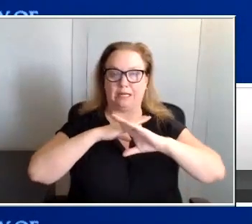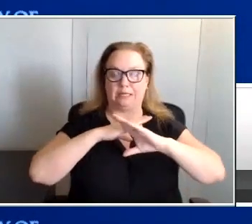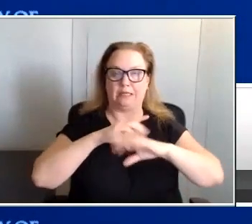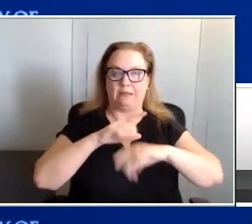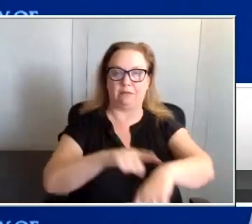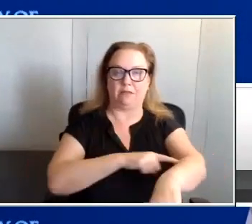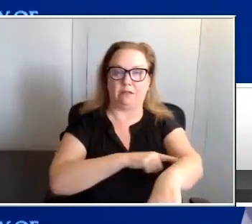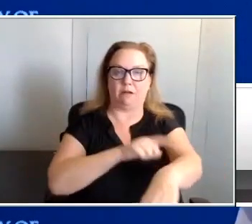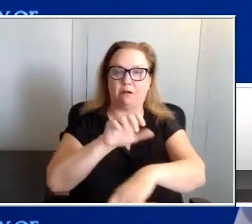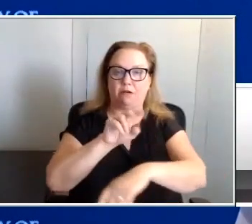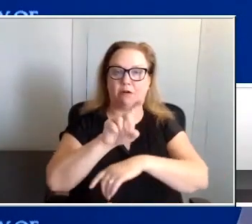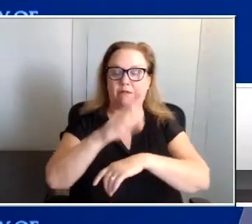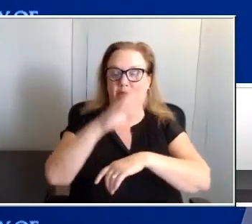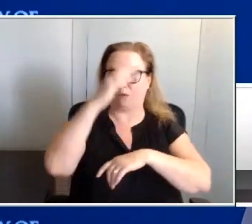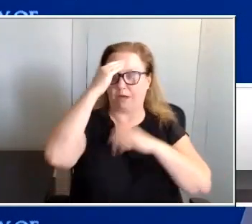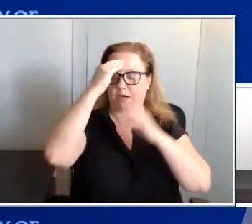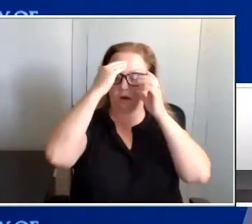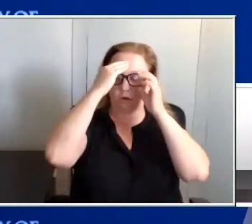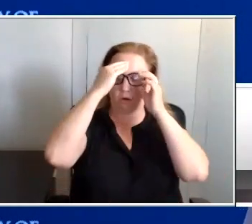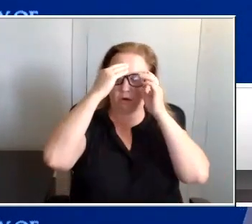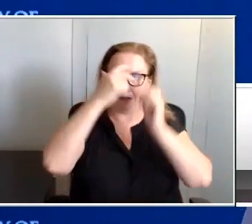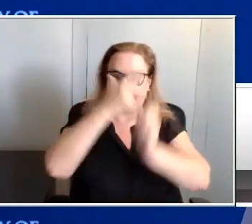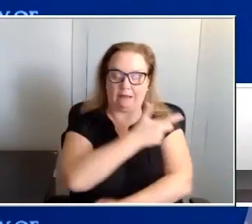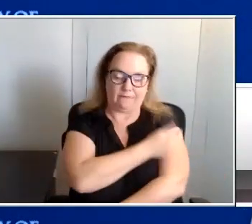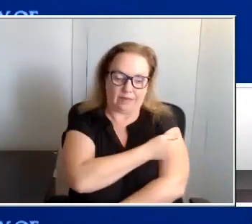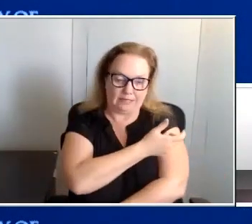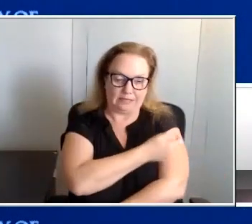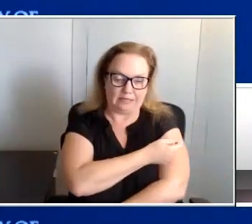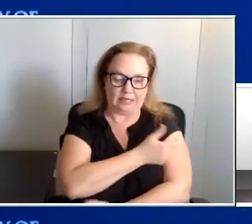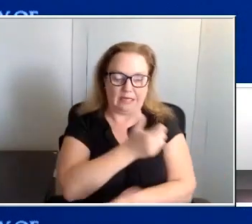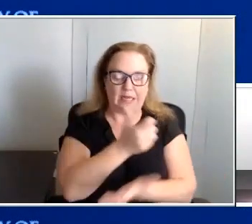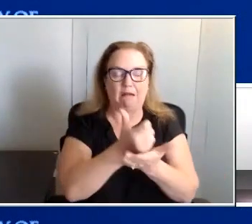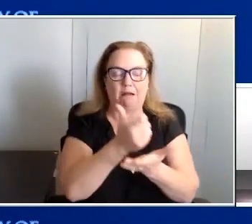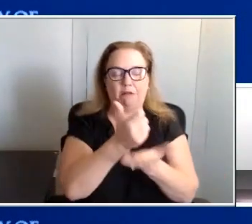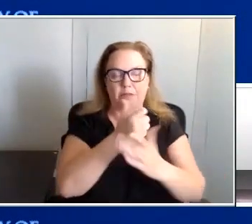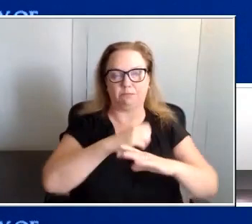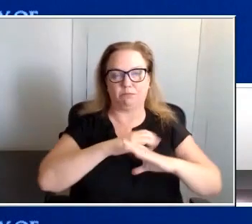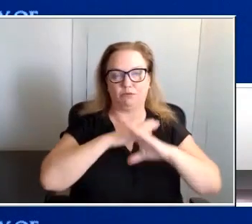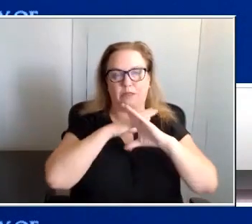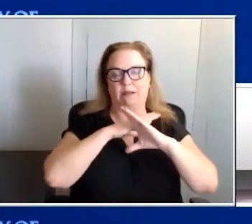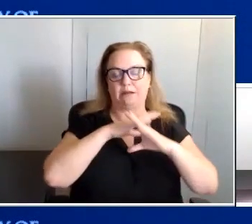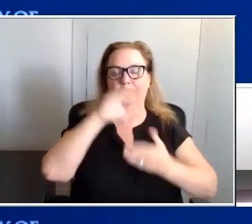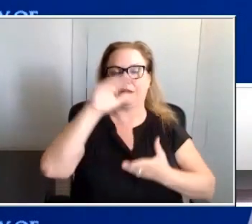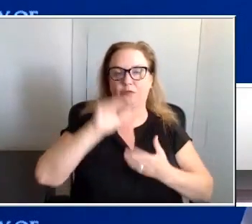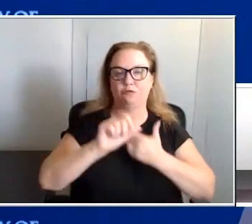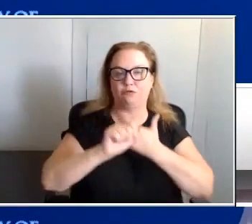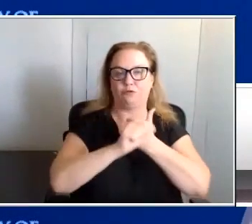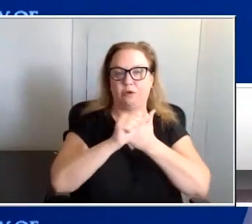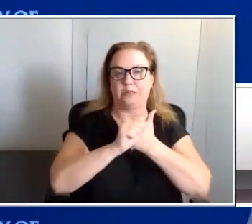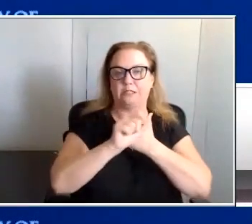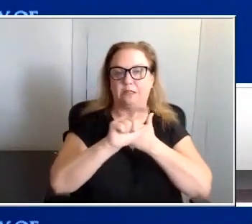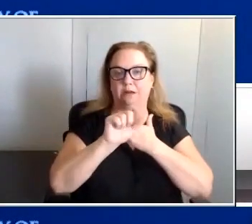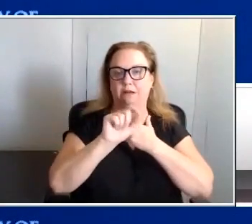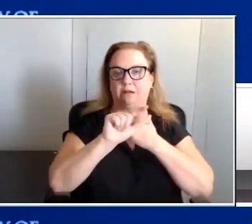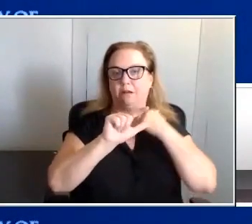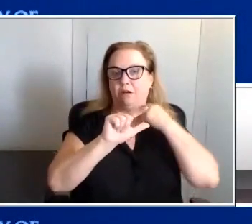we know that vaccine does help protect against that. That can reduce your risk of long COVID. There was a recent article looking